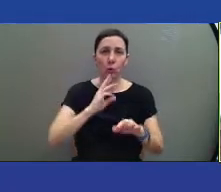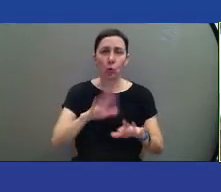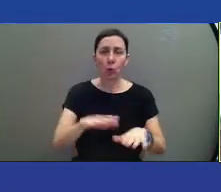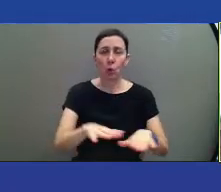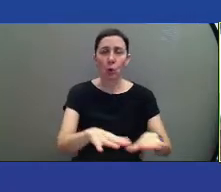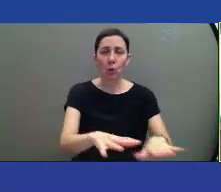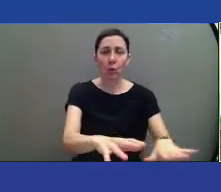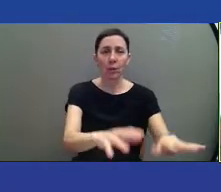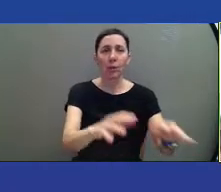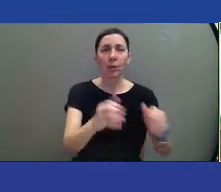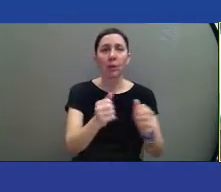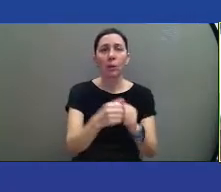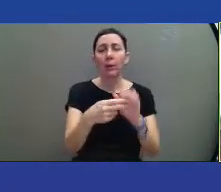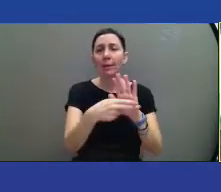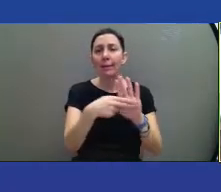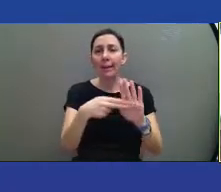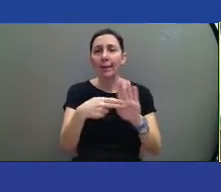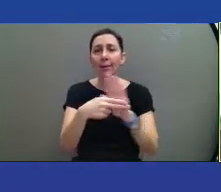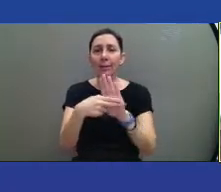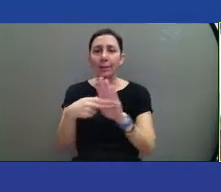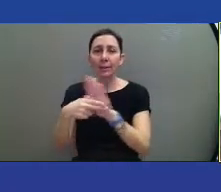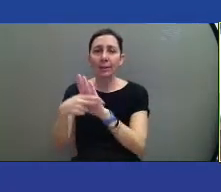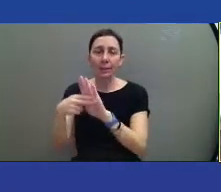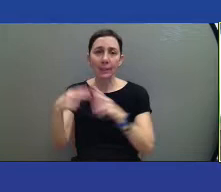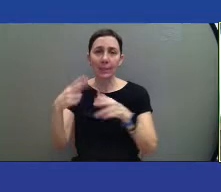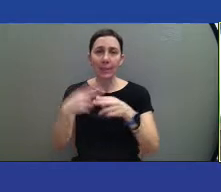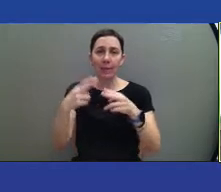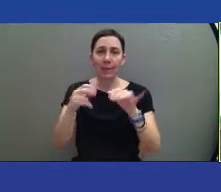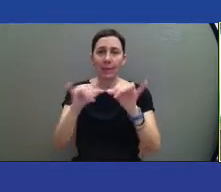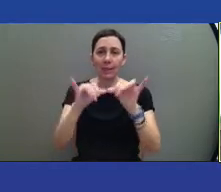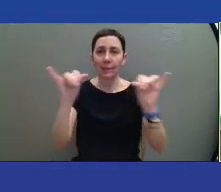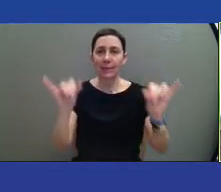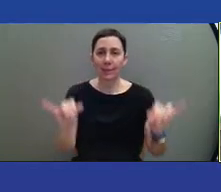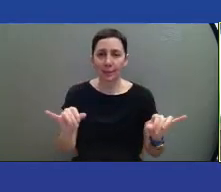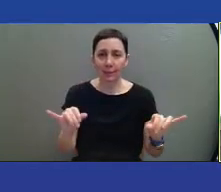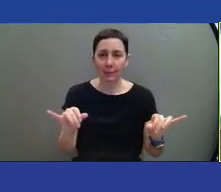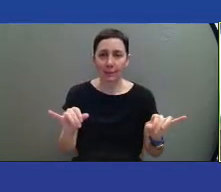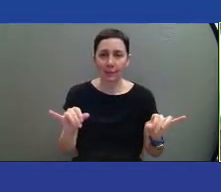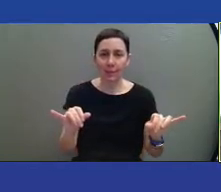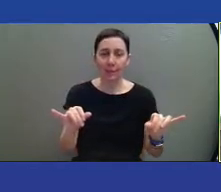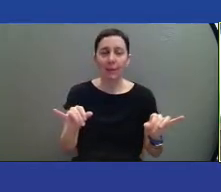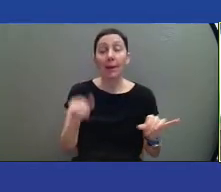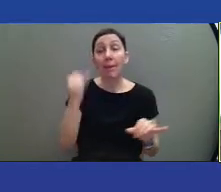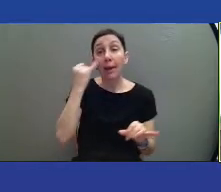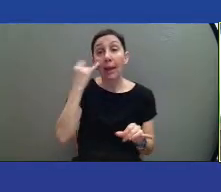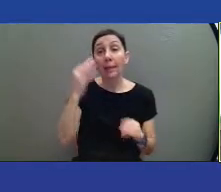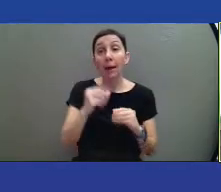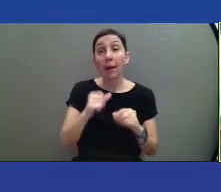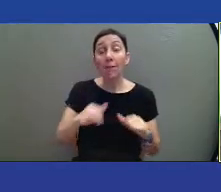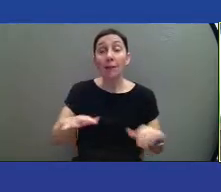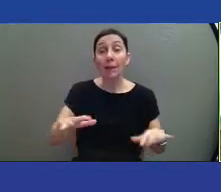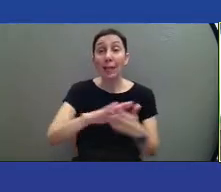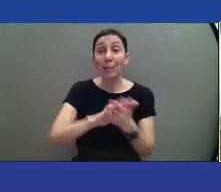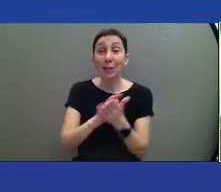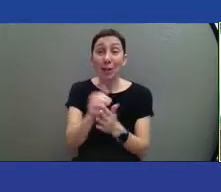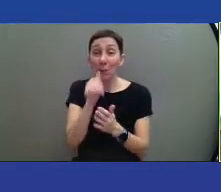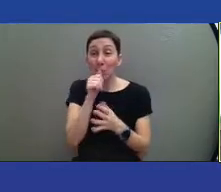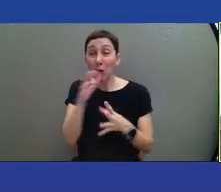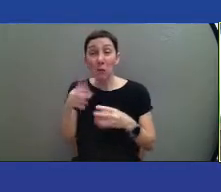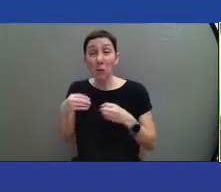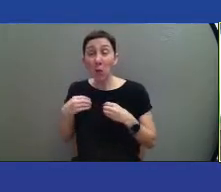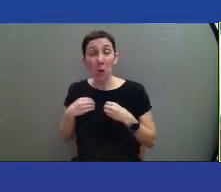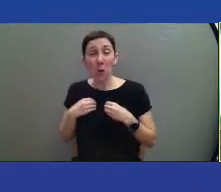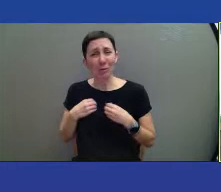captions identifying each area of this system. The idea of land privatization was non-existent in ancient